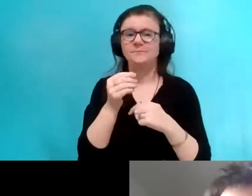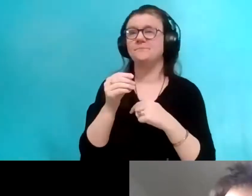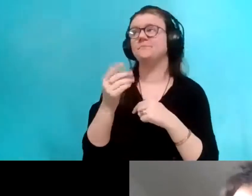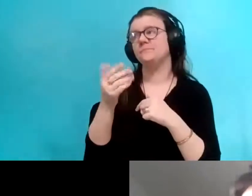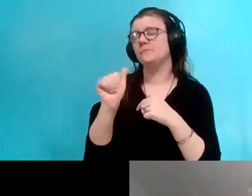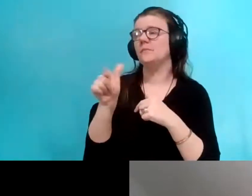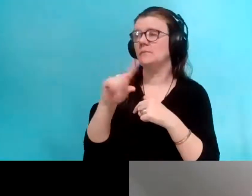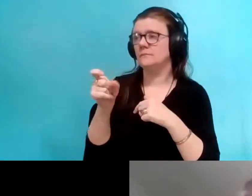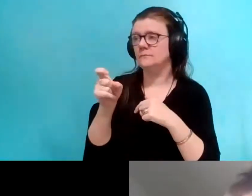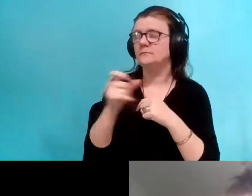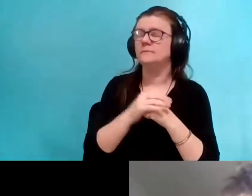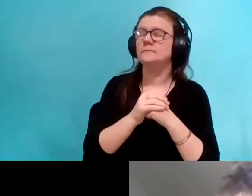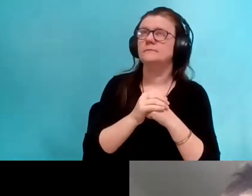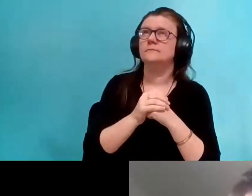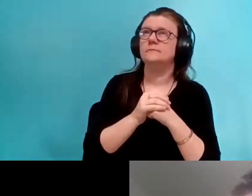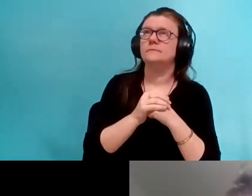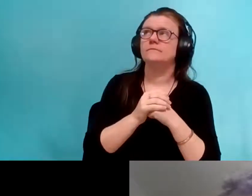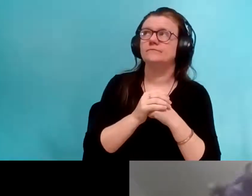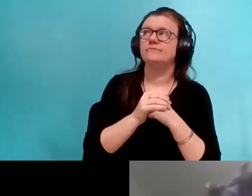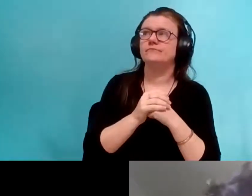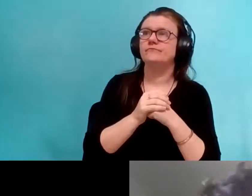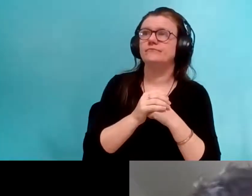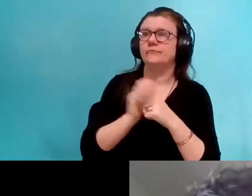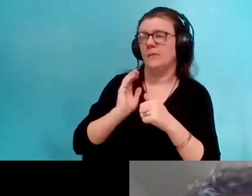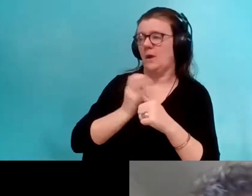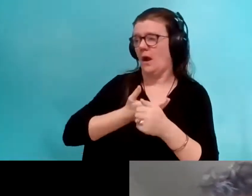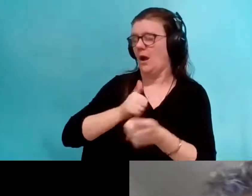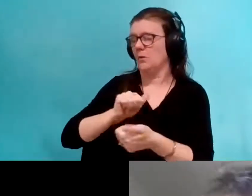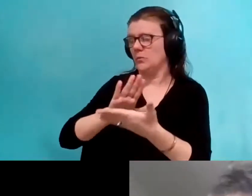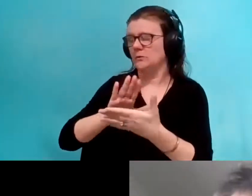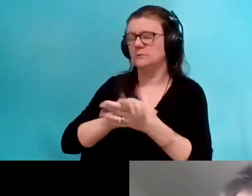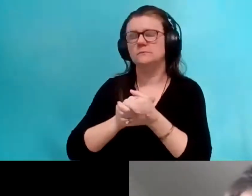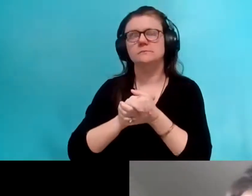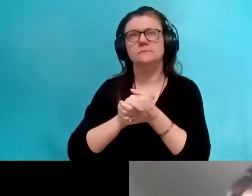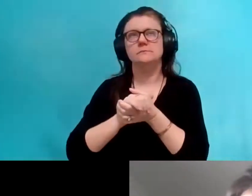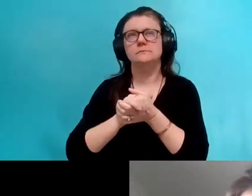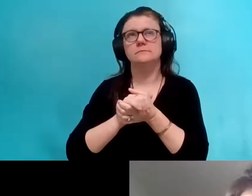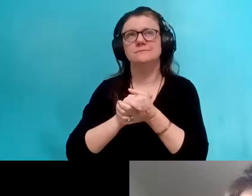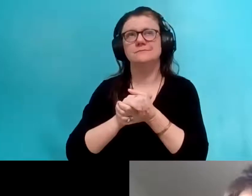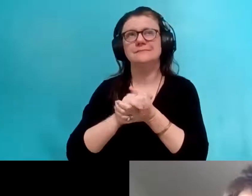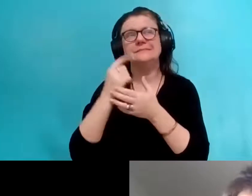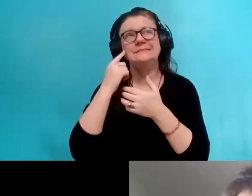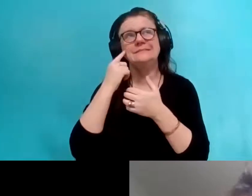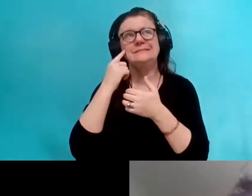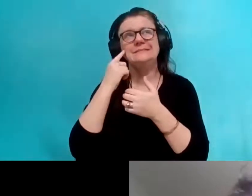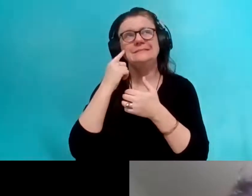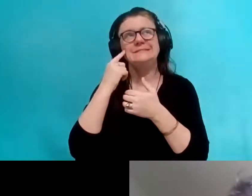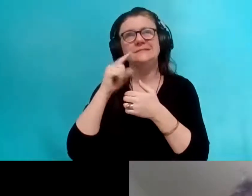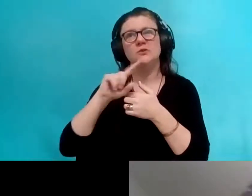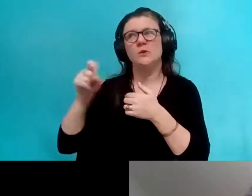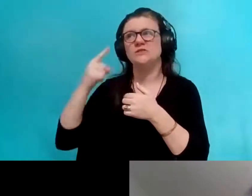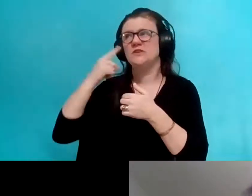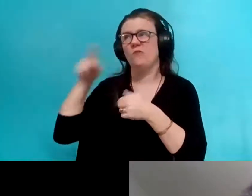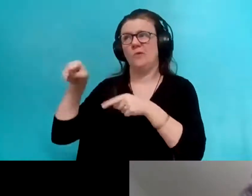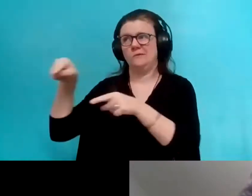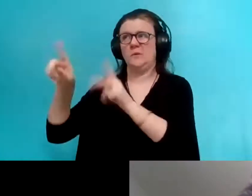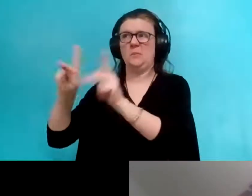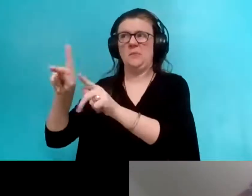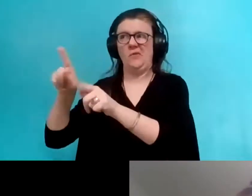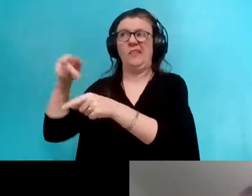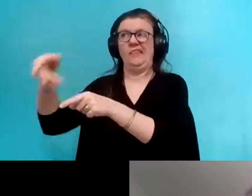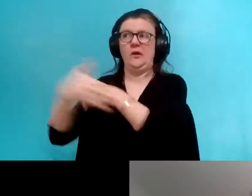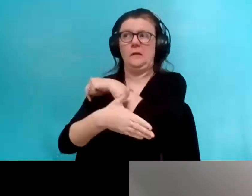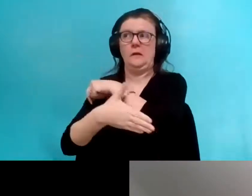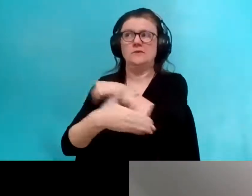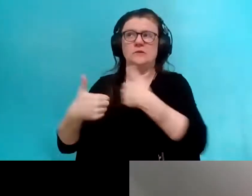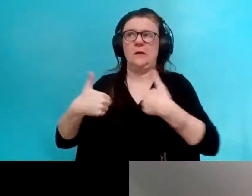mean, we quite, our approach, and I think this I think be a question probably better done for somebody in country, because I think I'm from a London